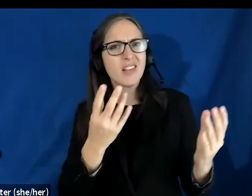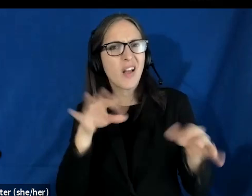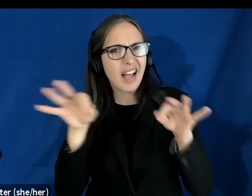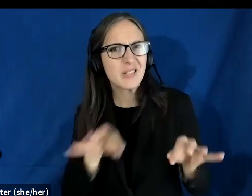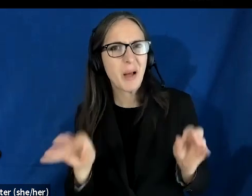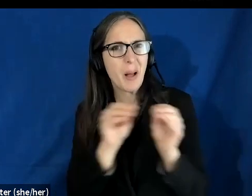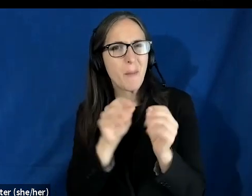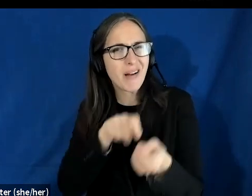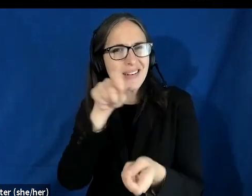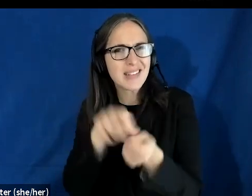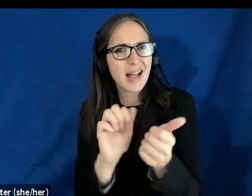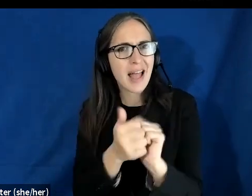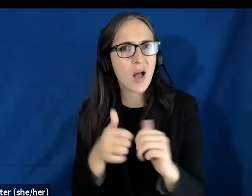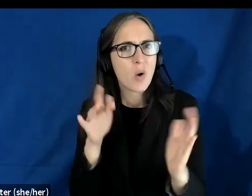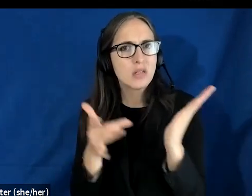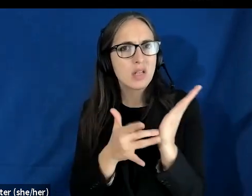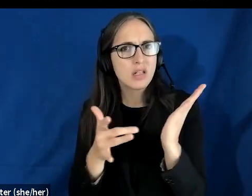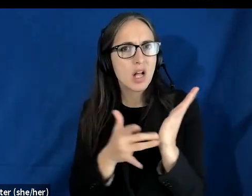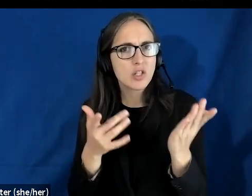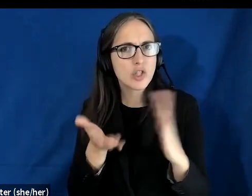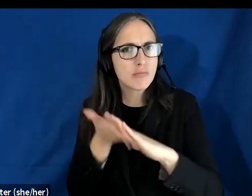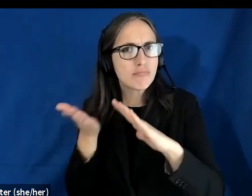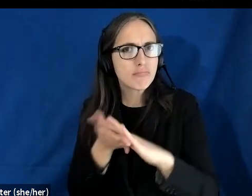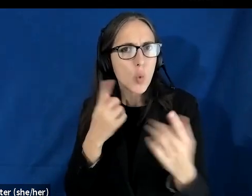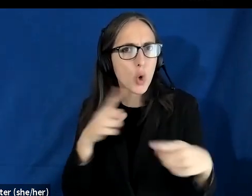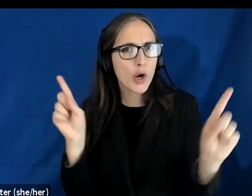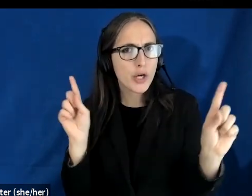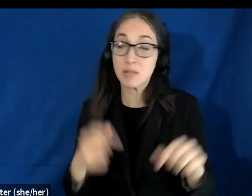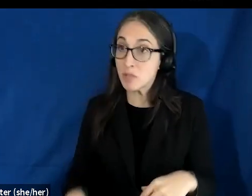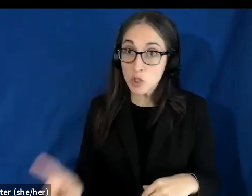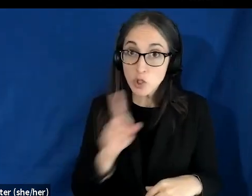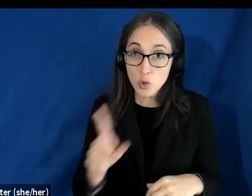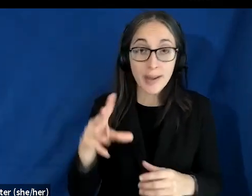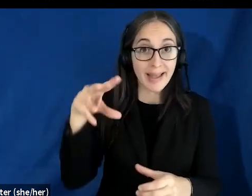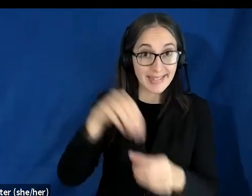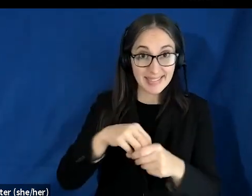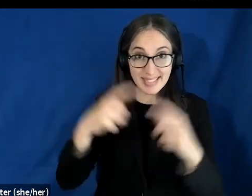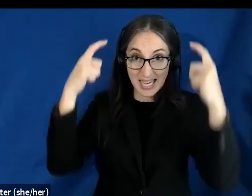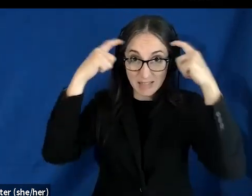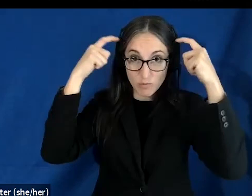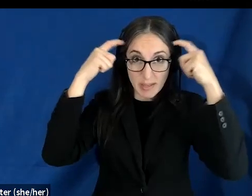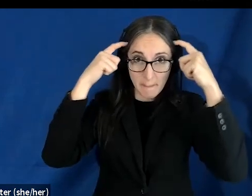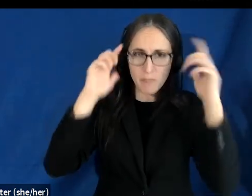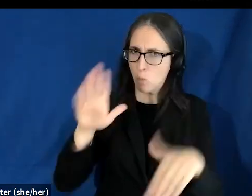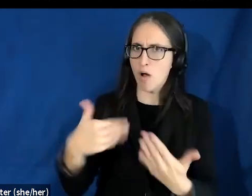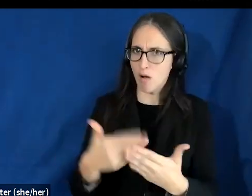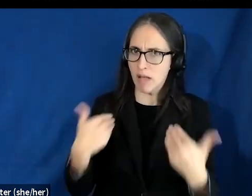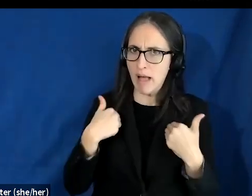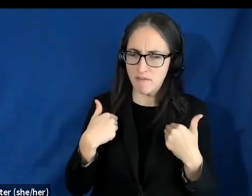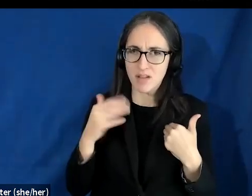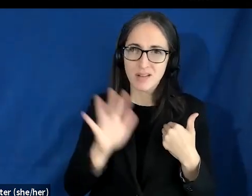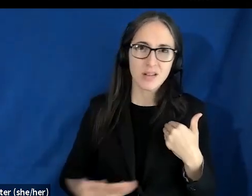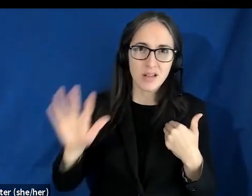the technology works? Sure. So inside of our cranium, and all of us, we have this. We have about